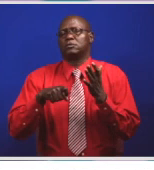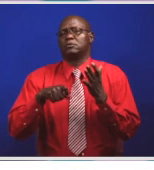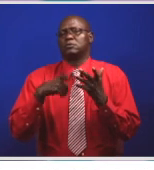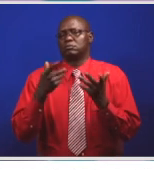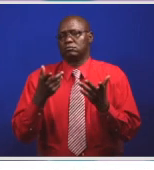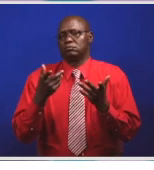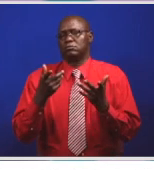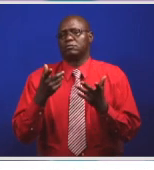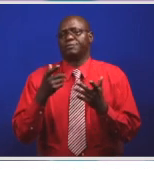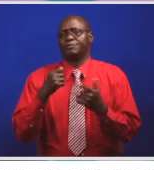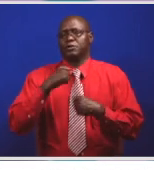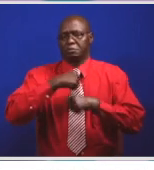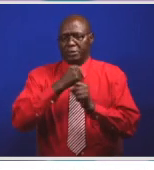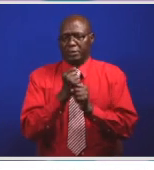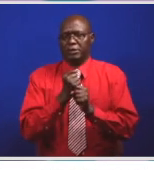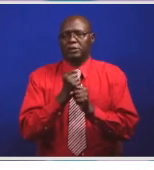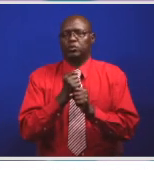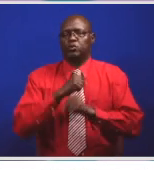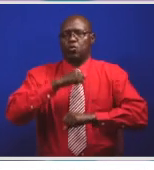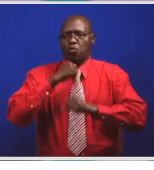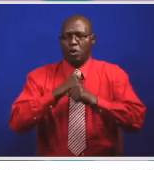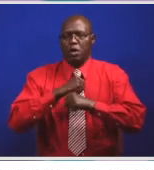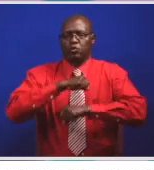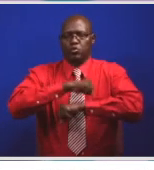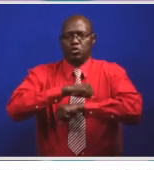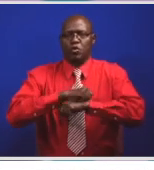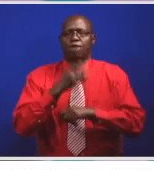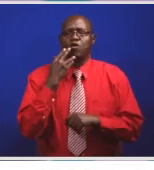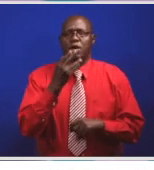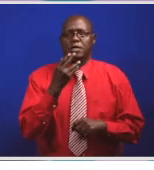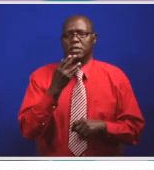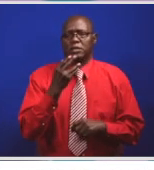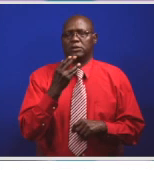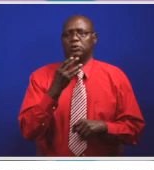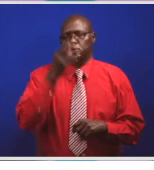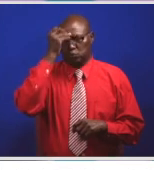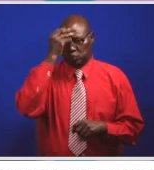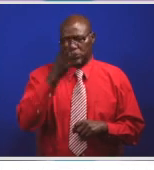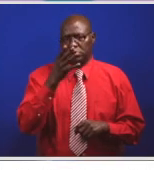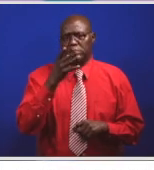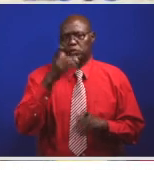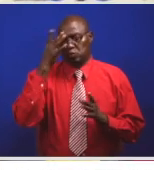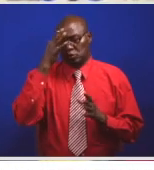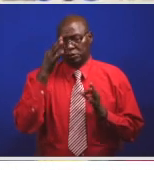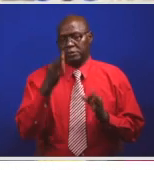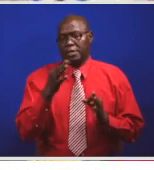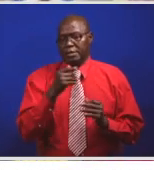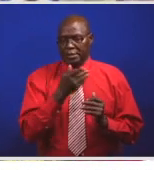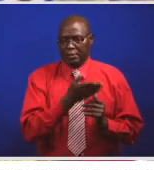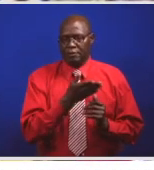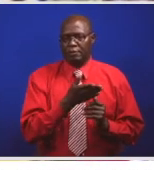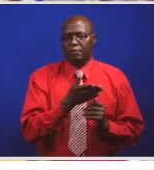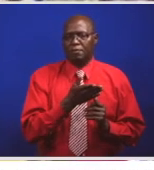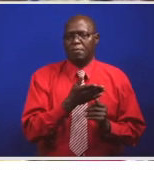an ideal school of 400 pupils, taking into consideration